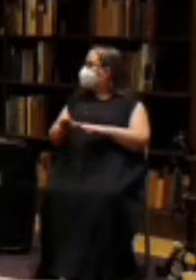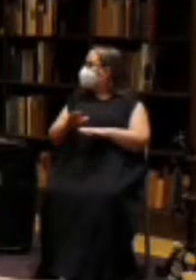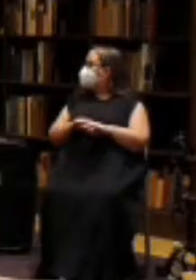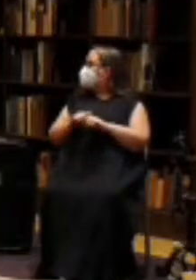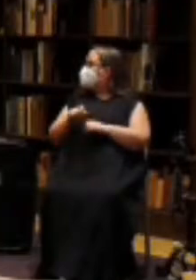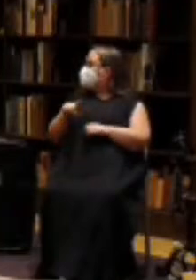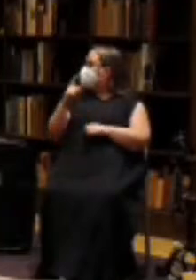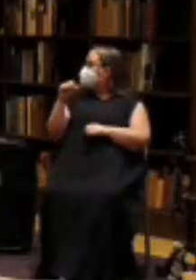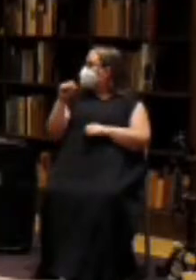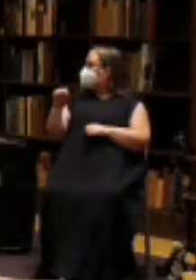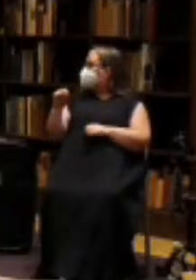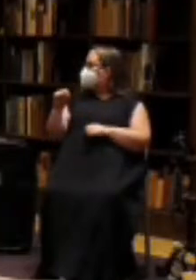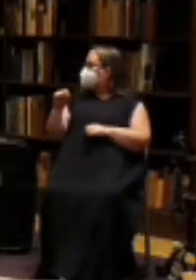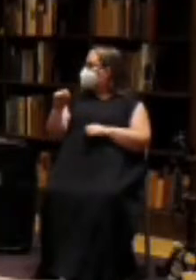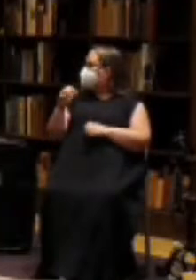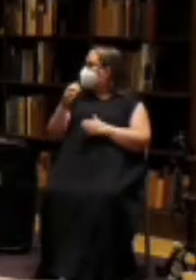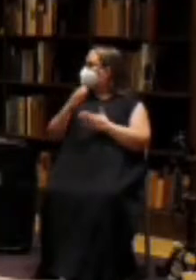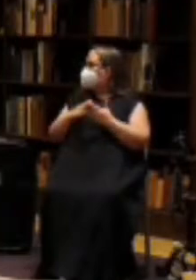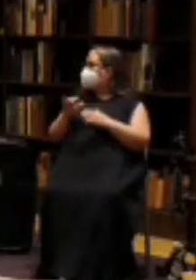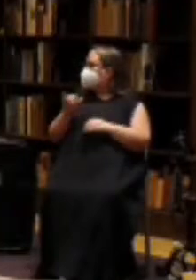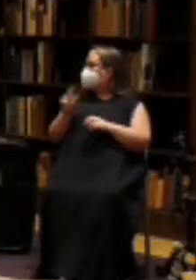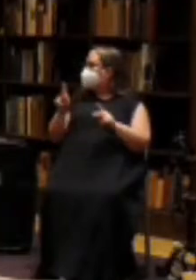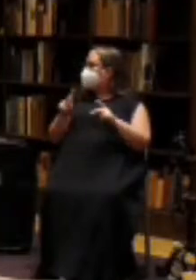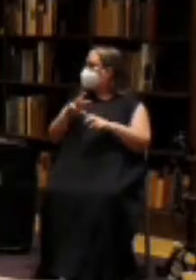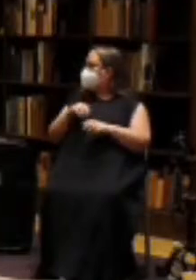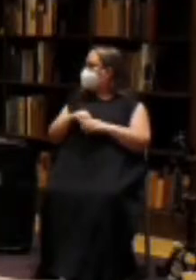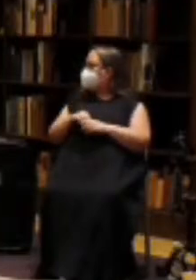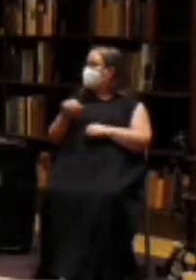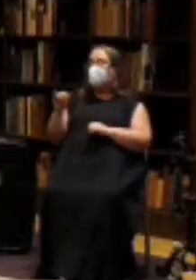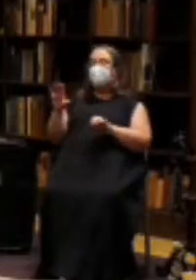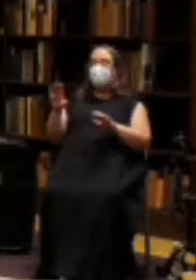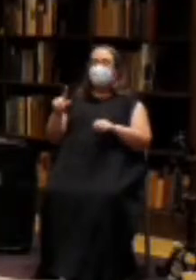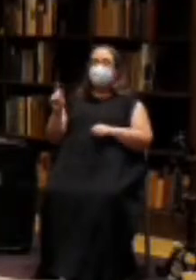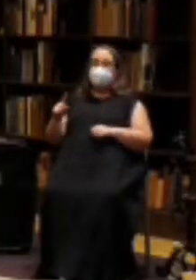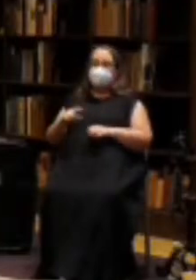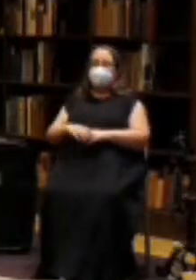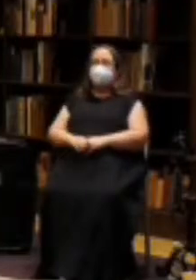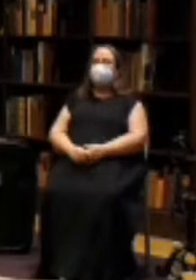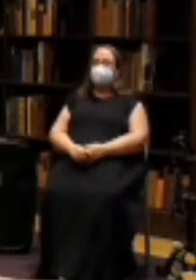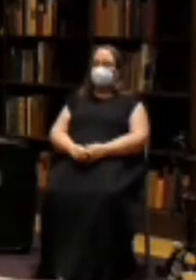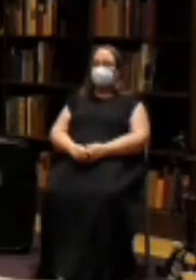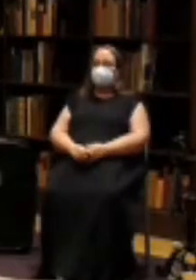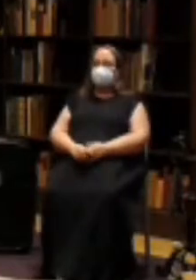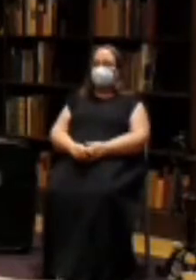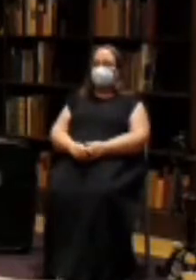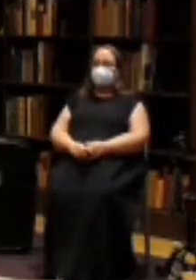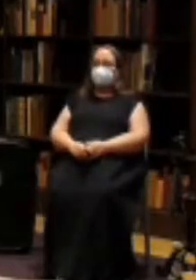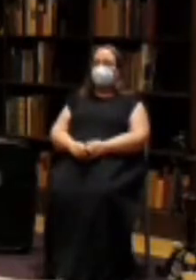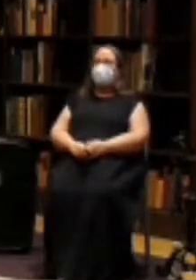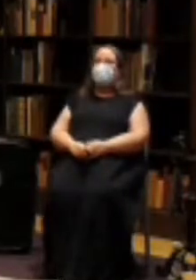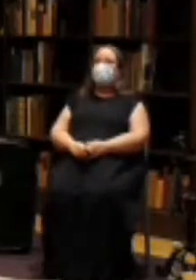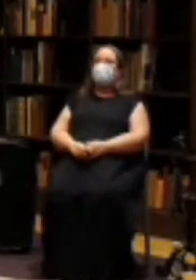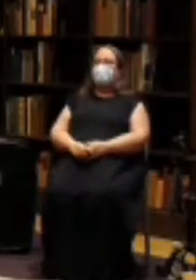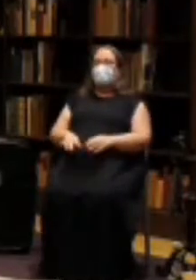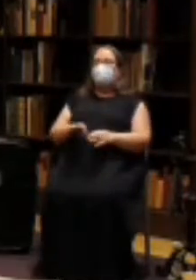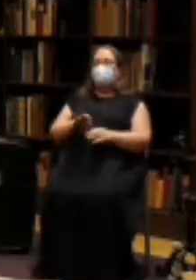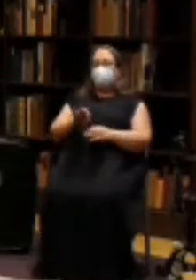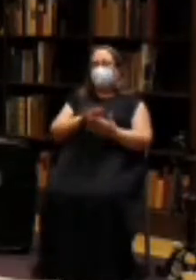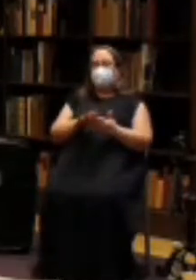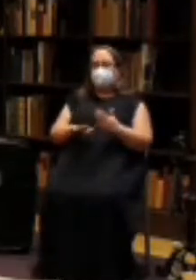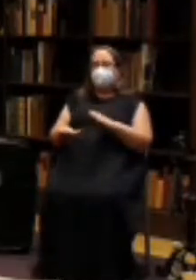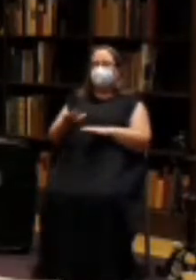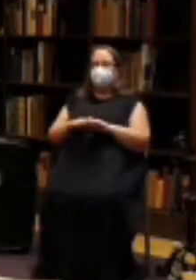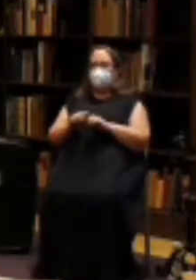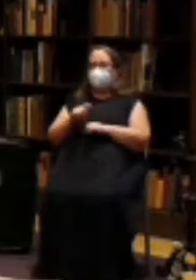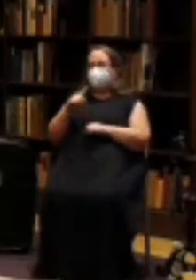with the Black Panthers? Were some of the same people involved? That's a great question. So the Soul School absolutely overlapped with the